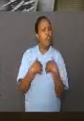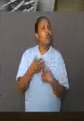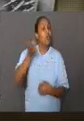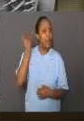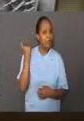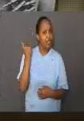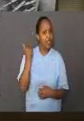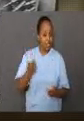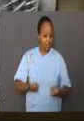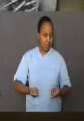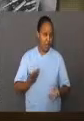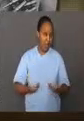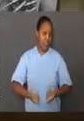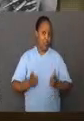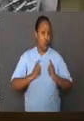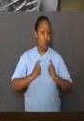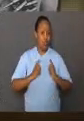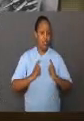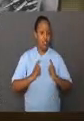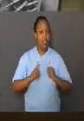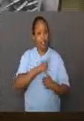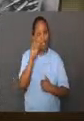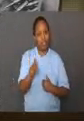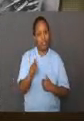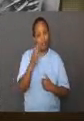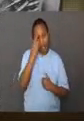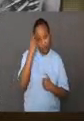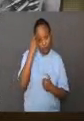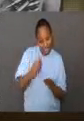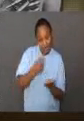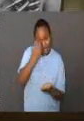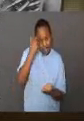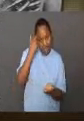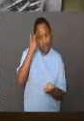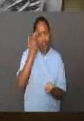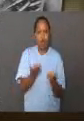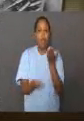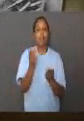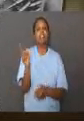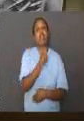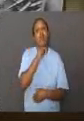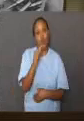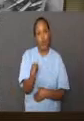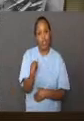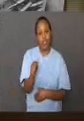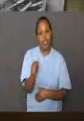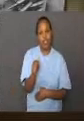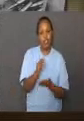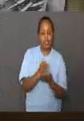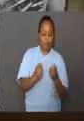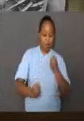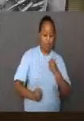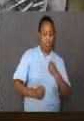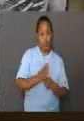its survival, so there was an unbalanced relationship between the military and